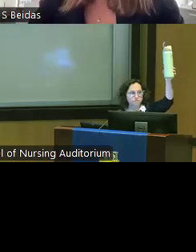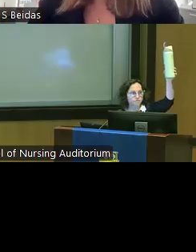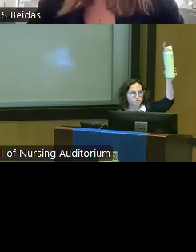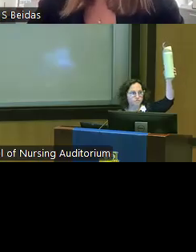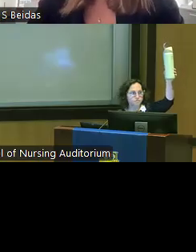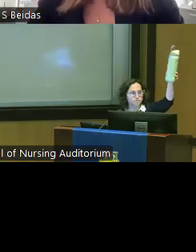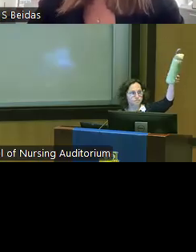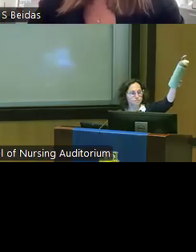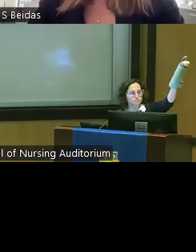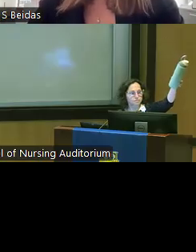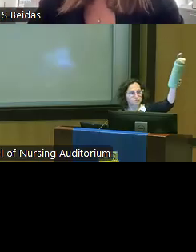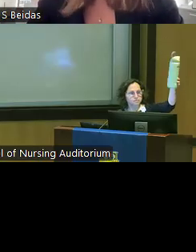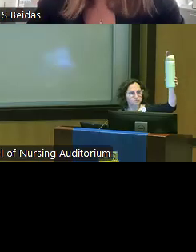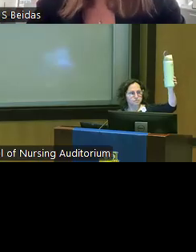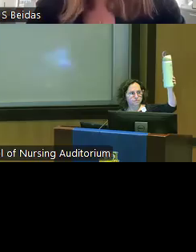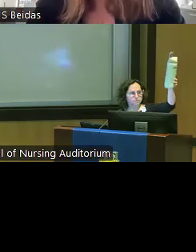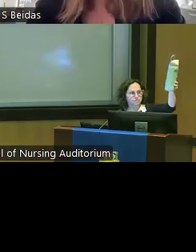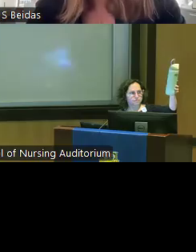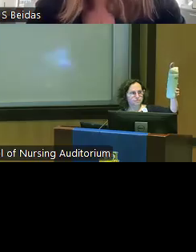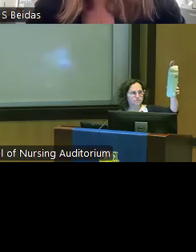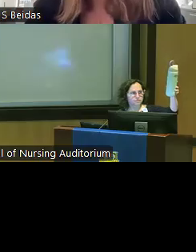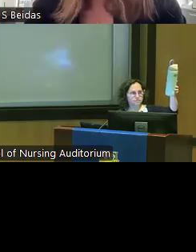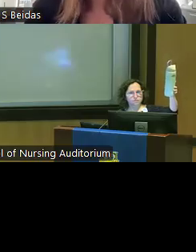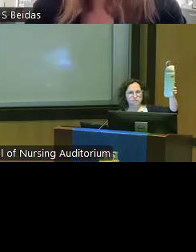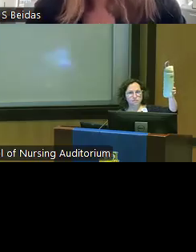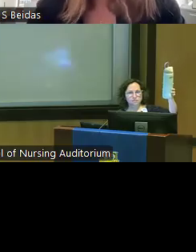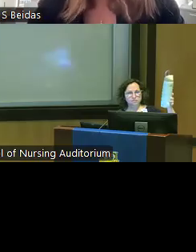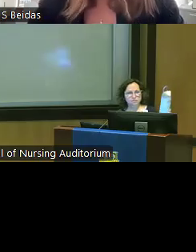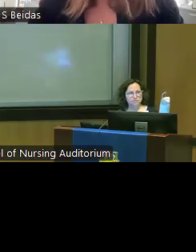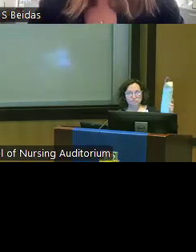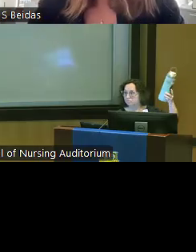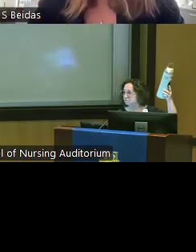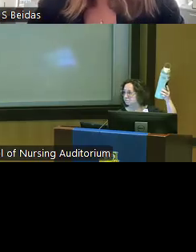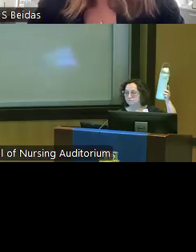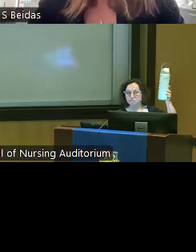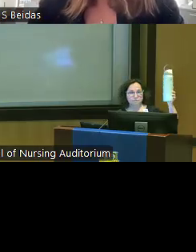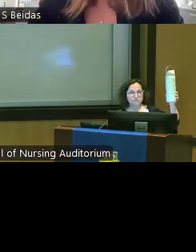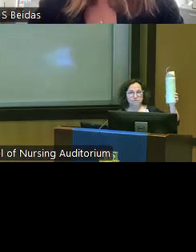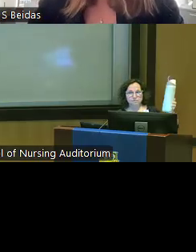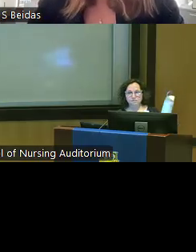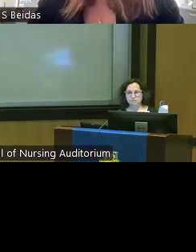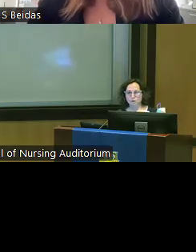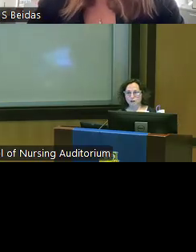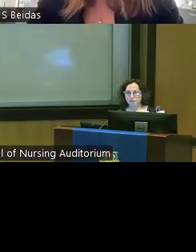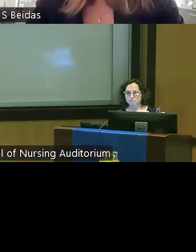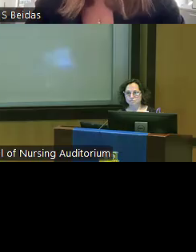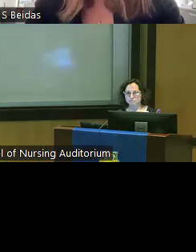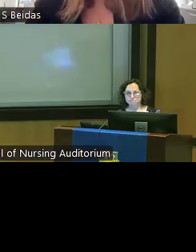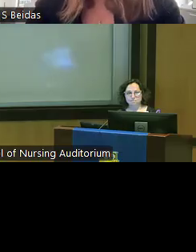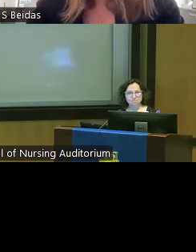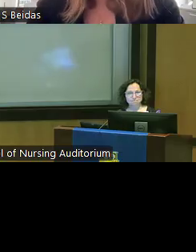that systems, organizations tend to have typical ways that they do things, right? And it may